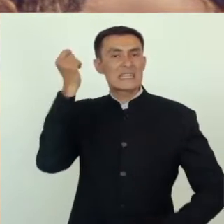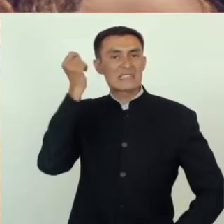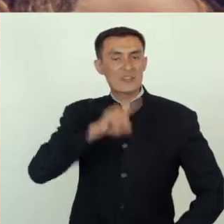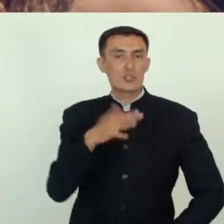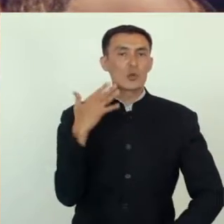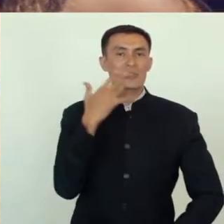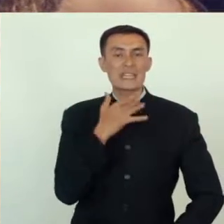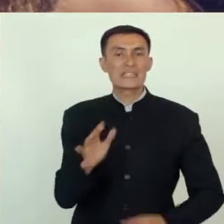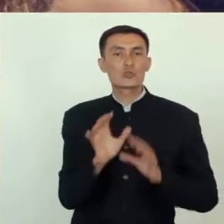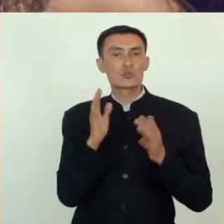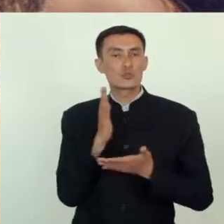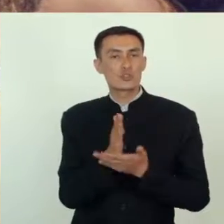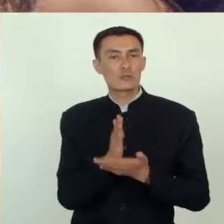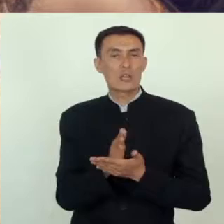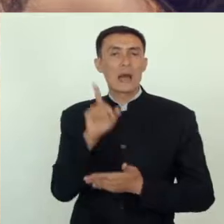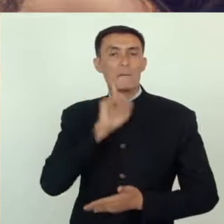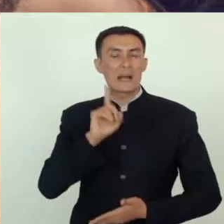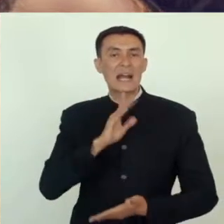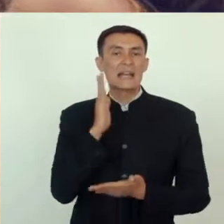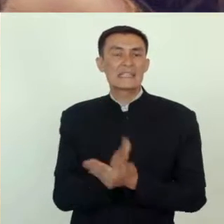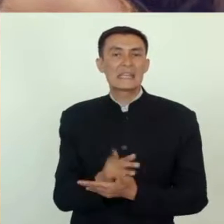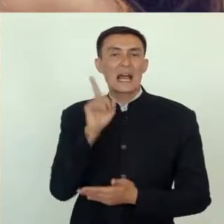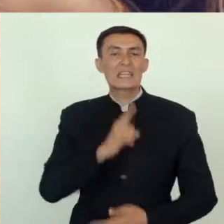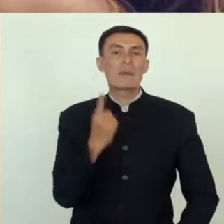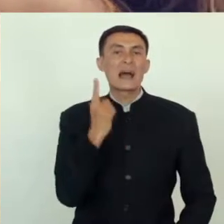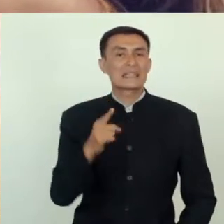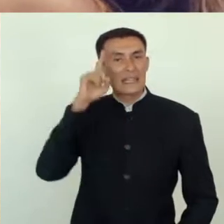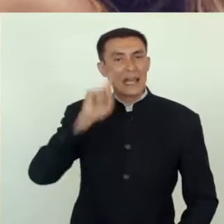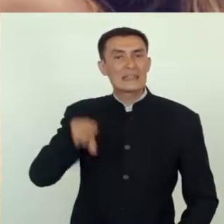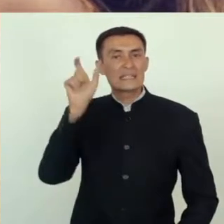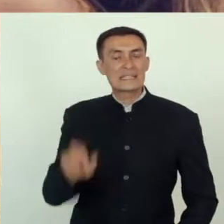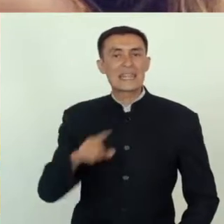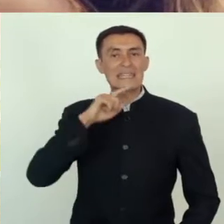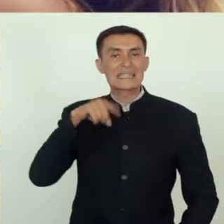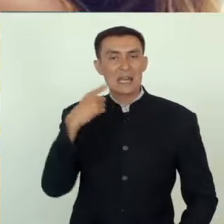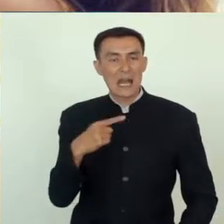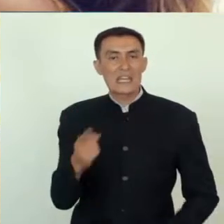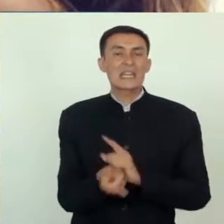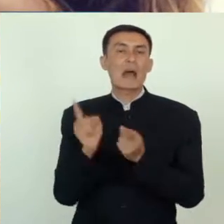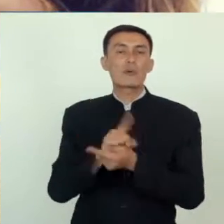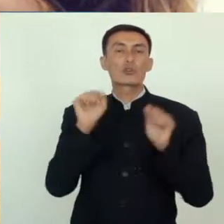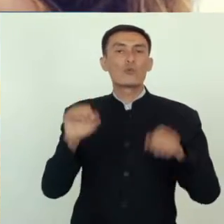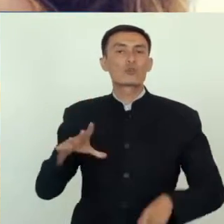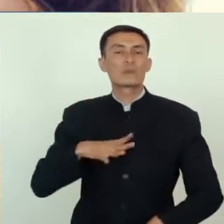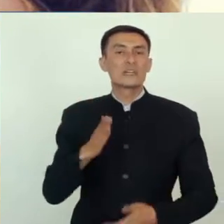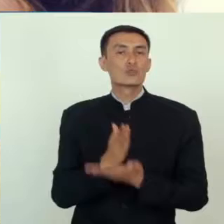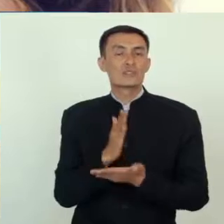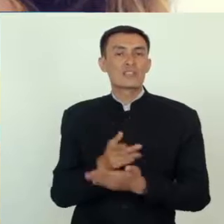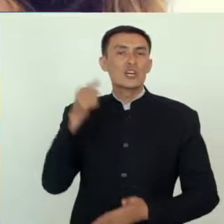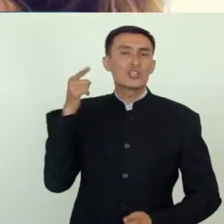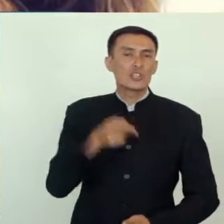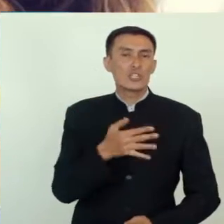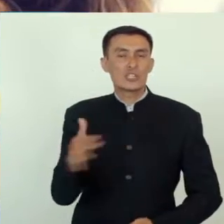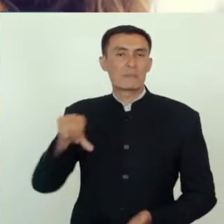its language, and vice versa. There could be thousands of ethnic representatives, but if there is no language, then there is no